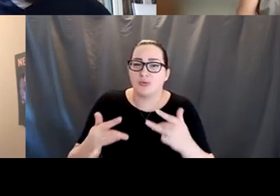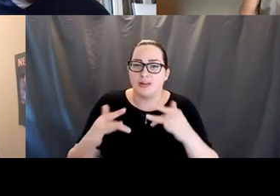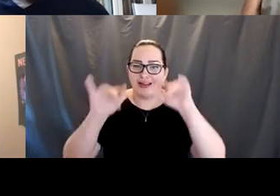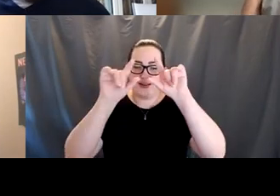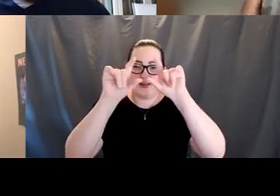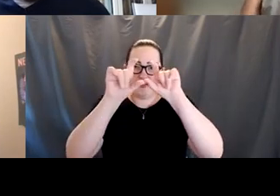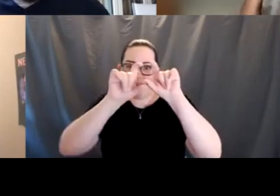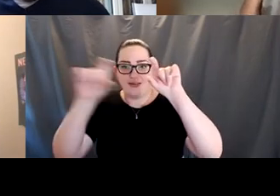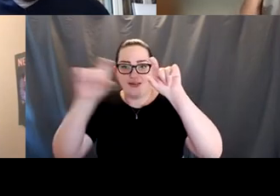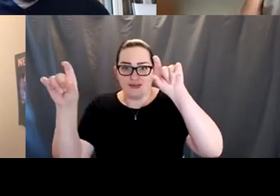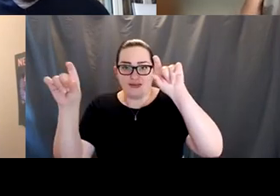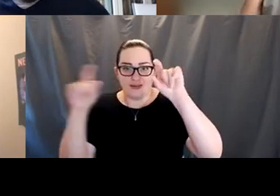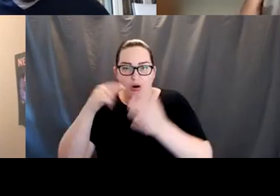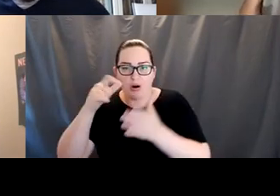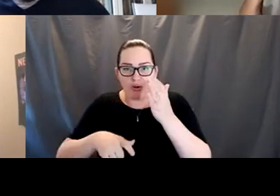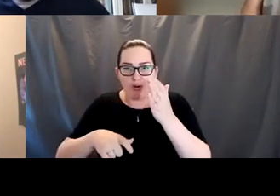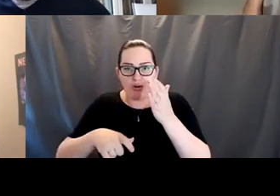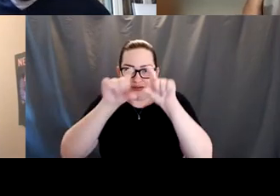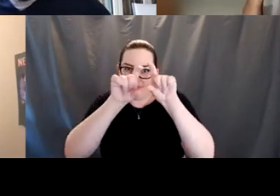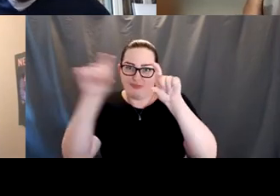way, from your vantage point?